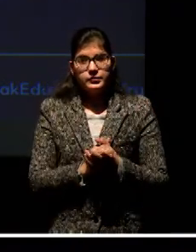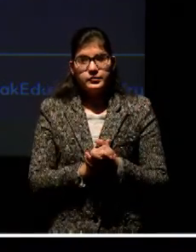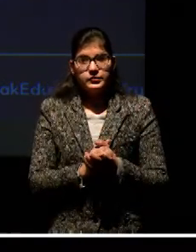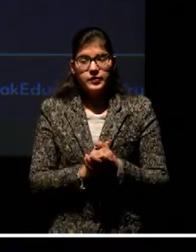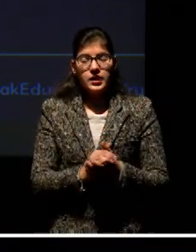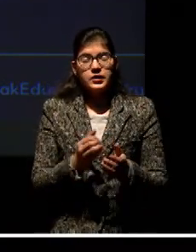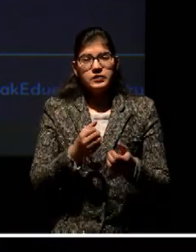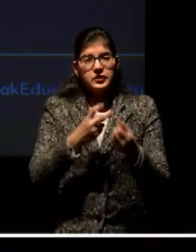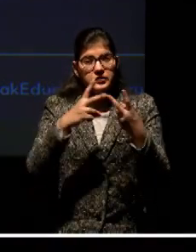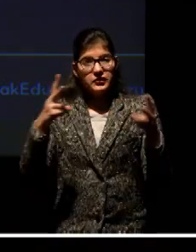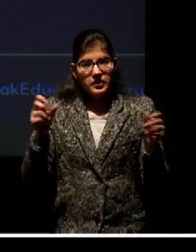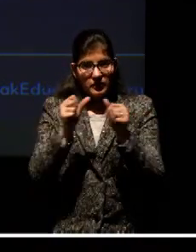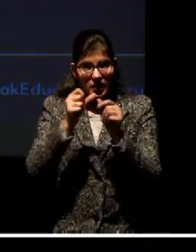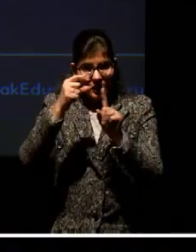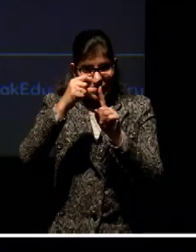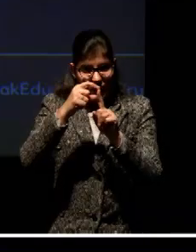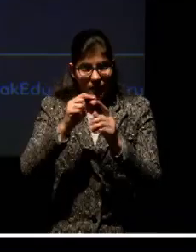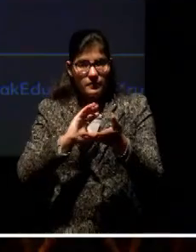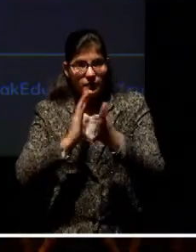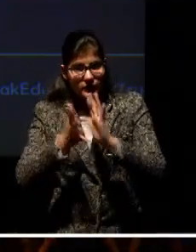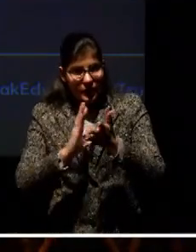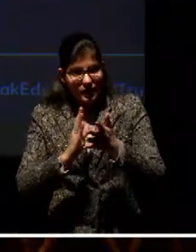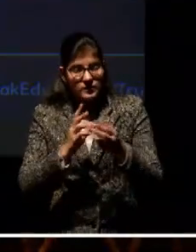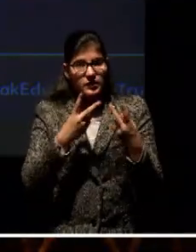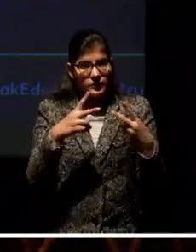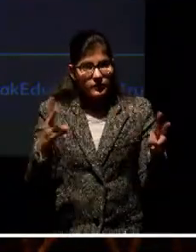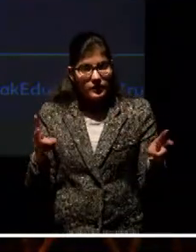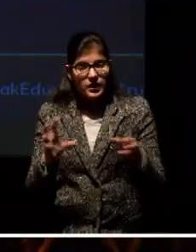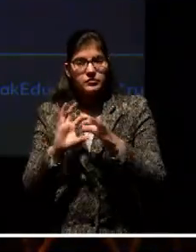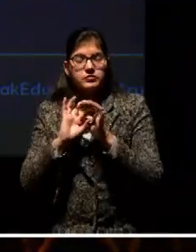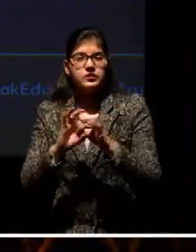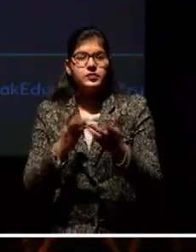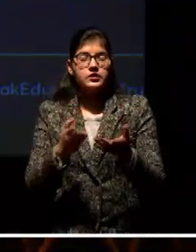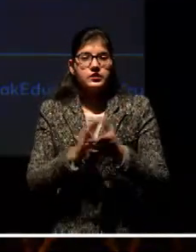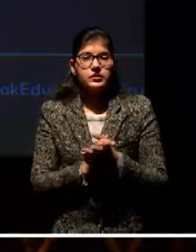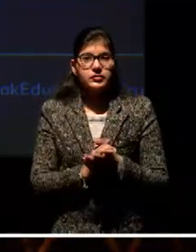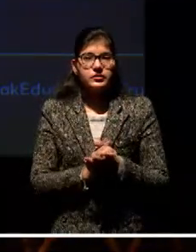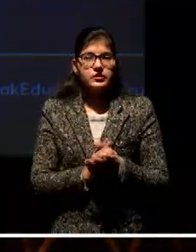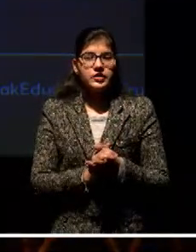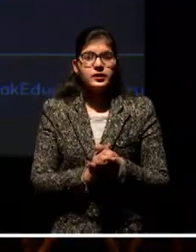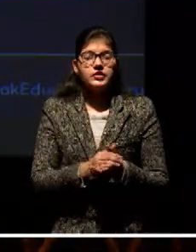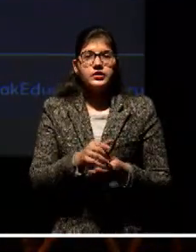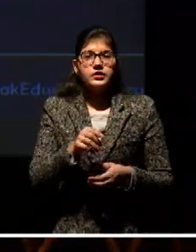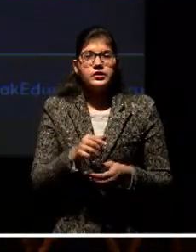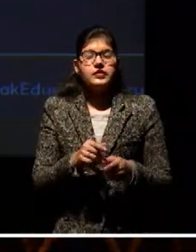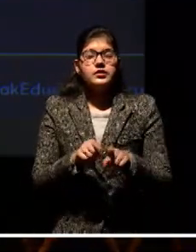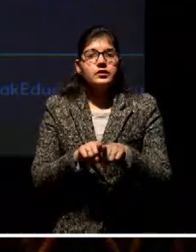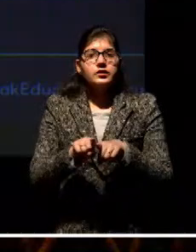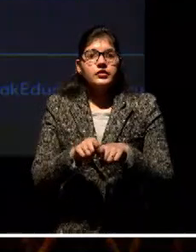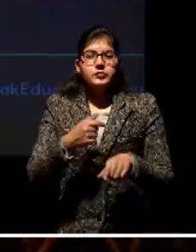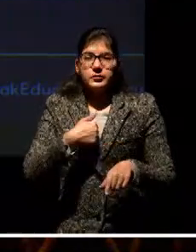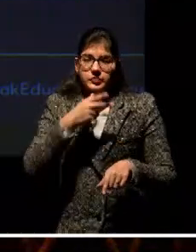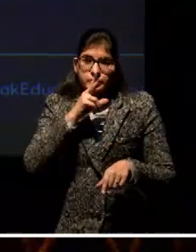like VSign and Sign All, which can actually create avatars that even while I speak, actually creates